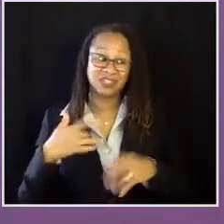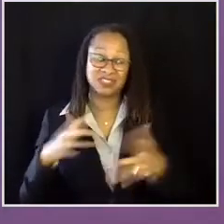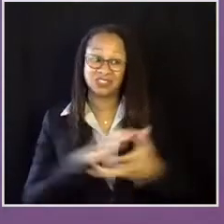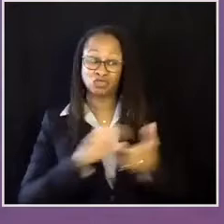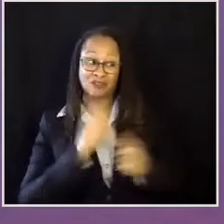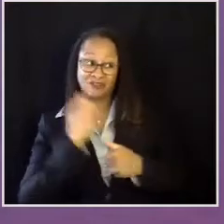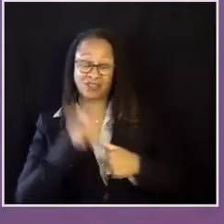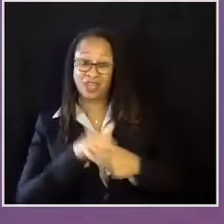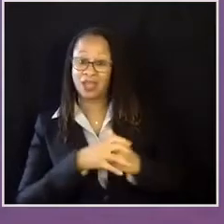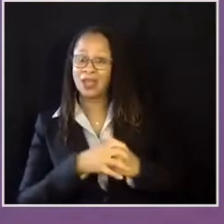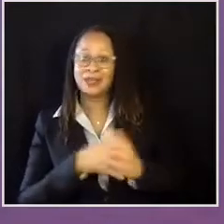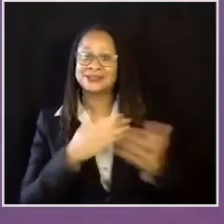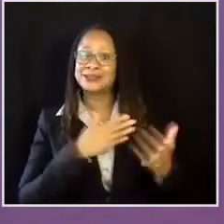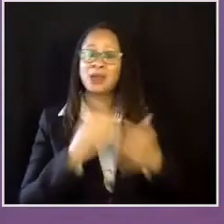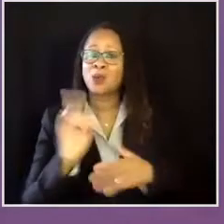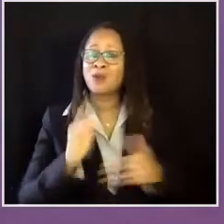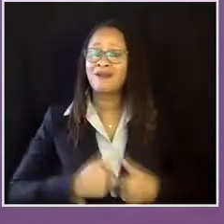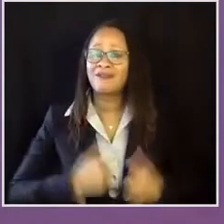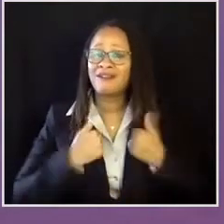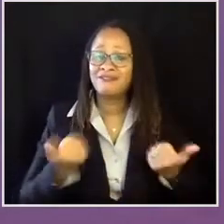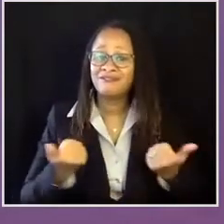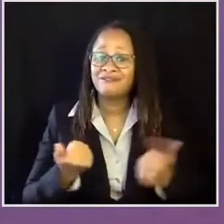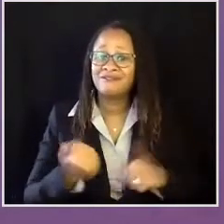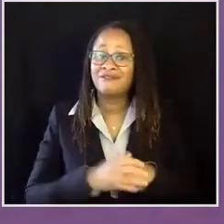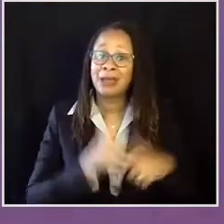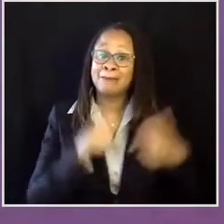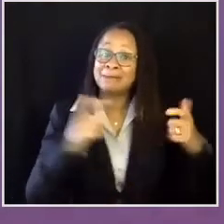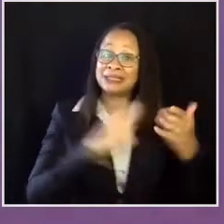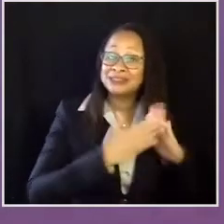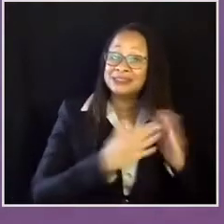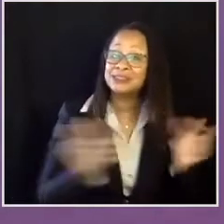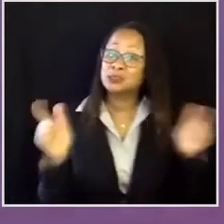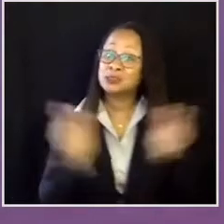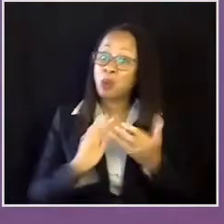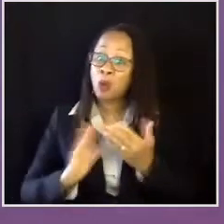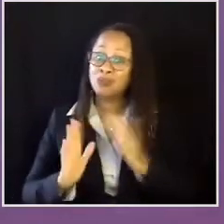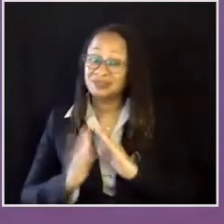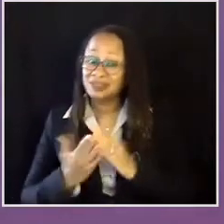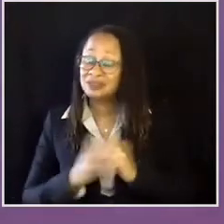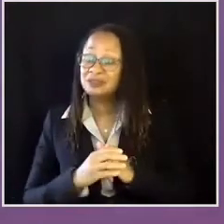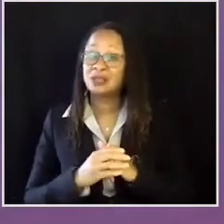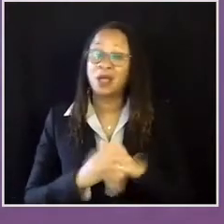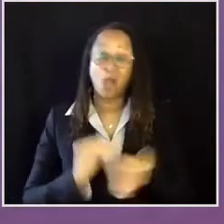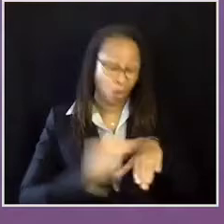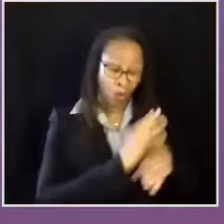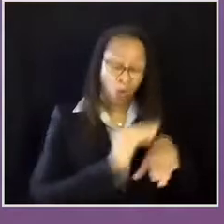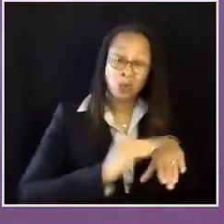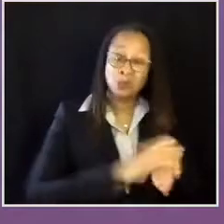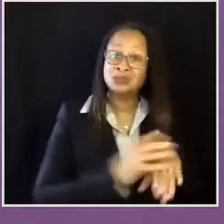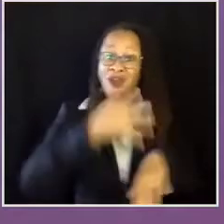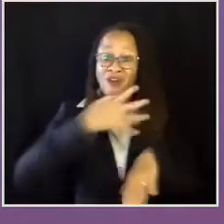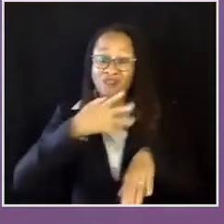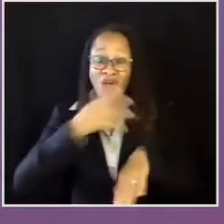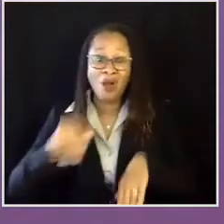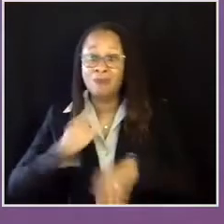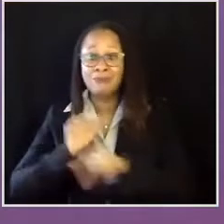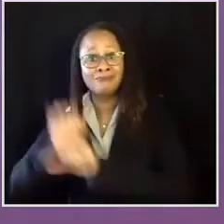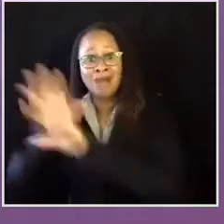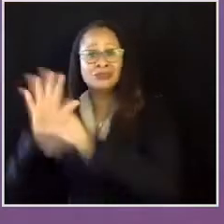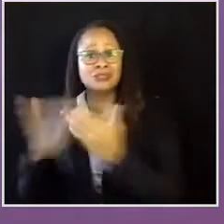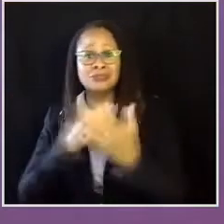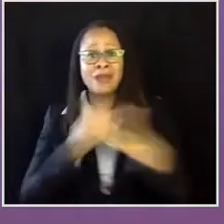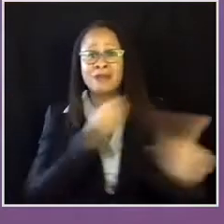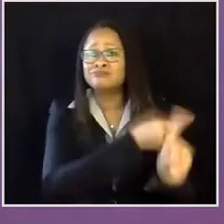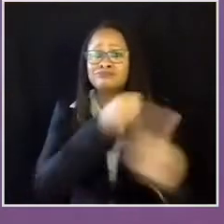on coastlines or in farmlands. It's happening everywhere, and it's happening now, and it affects us all.